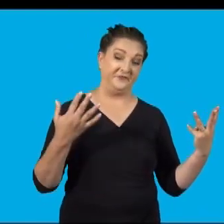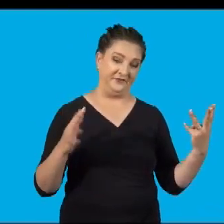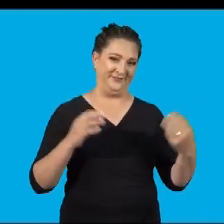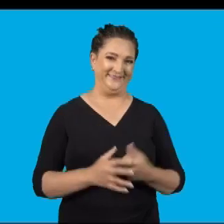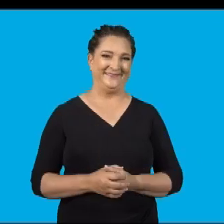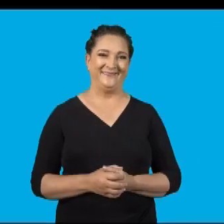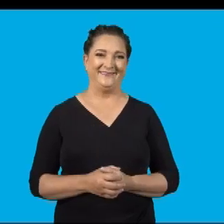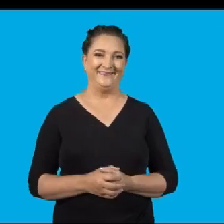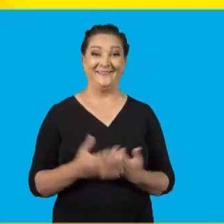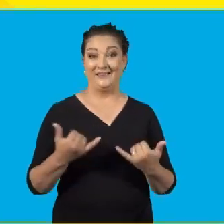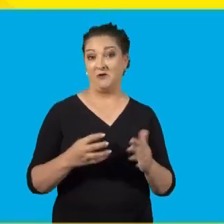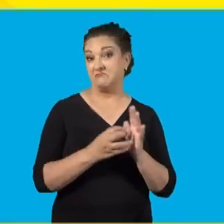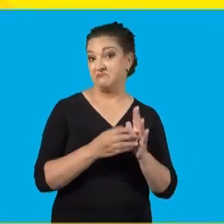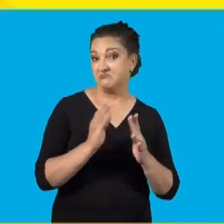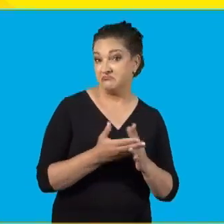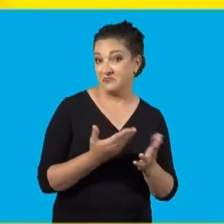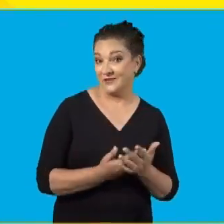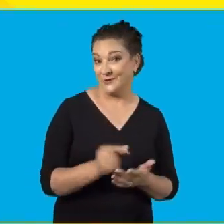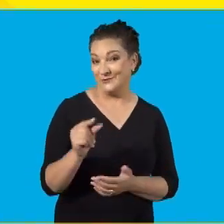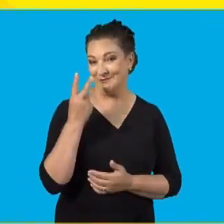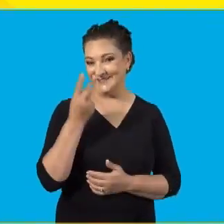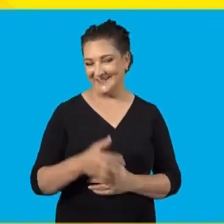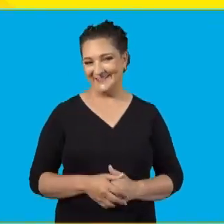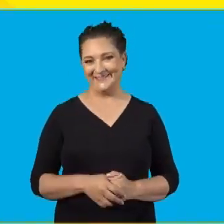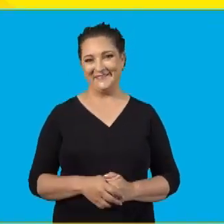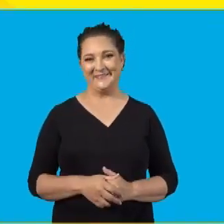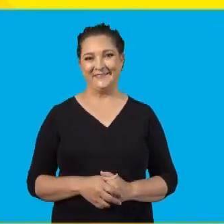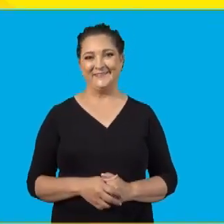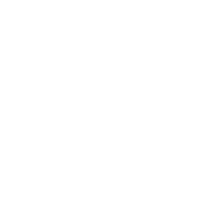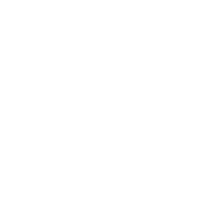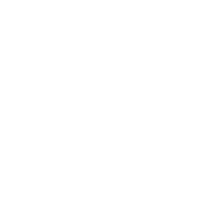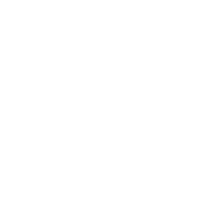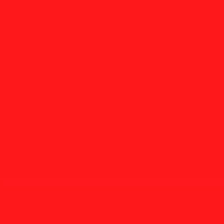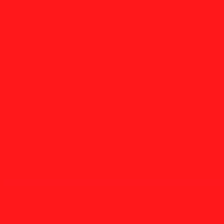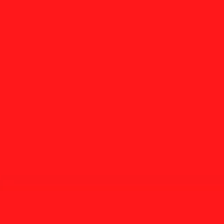number 3. Dear learners, let's go for an ad break, and I'll see you shortly.